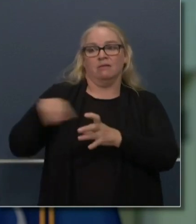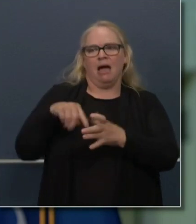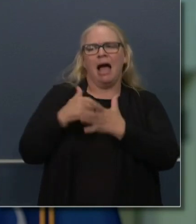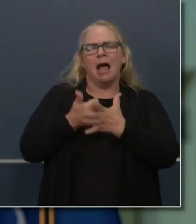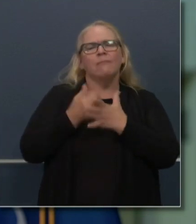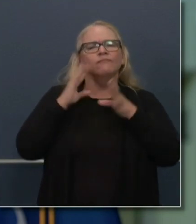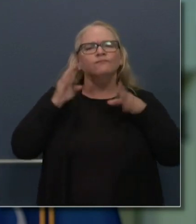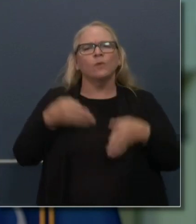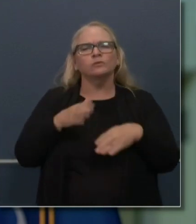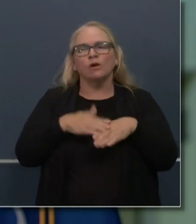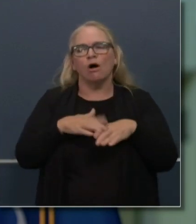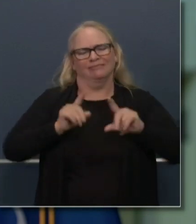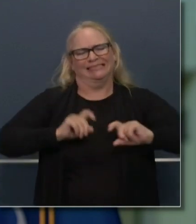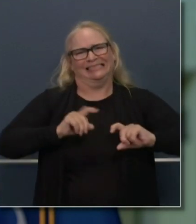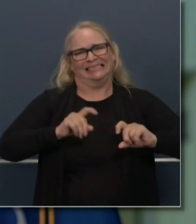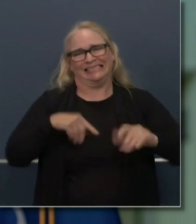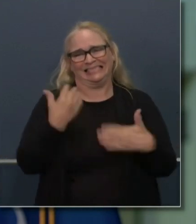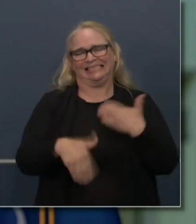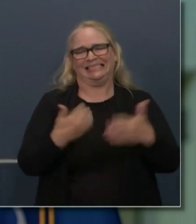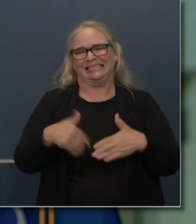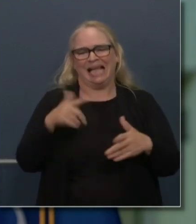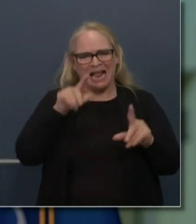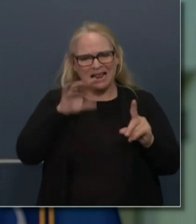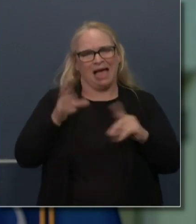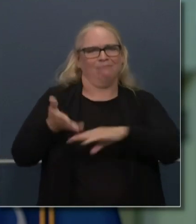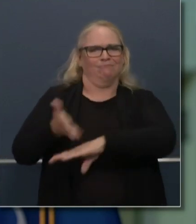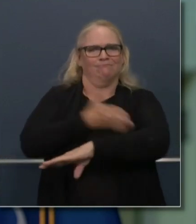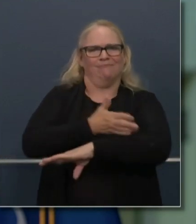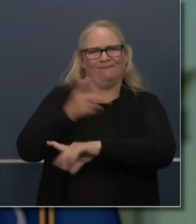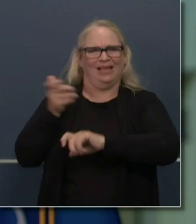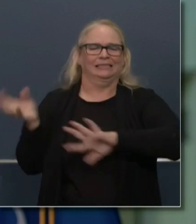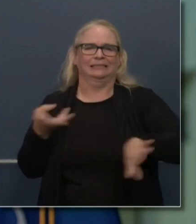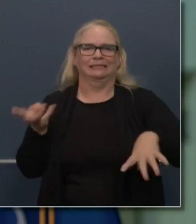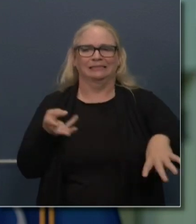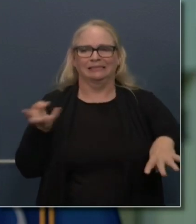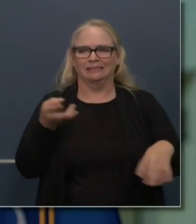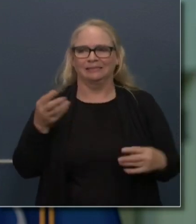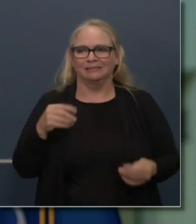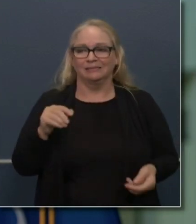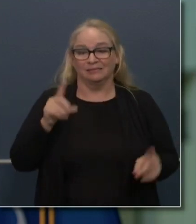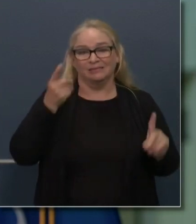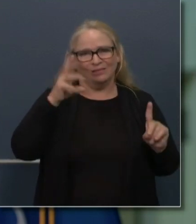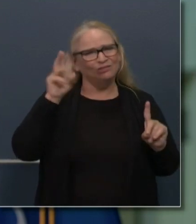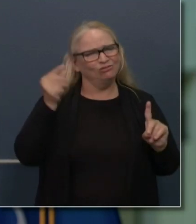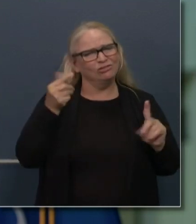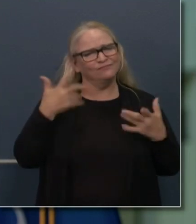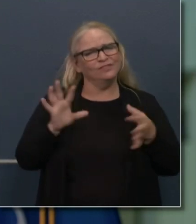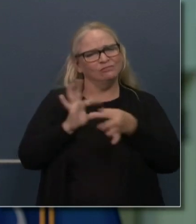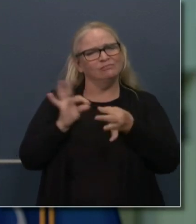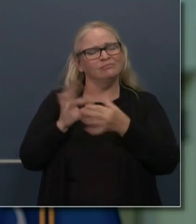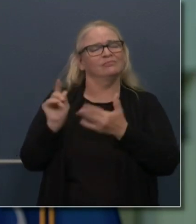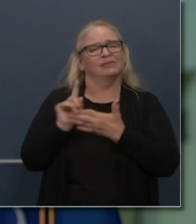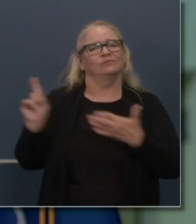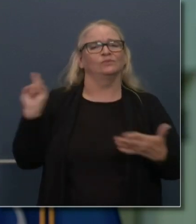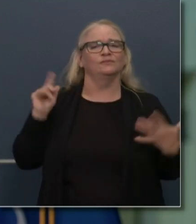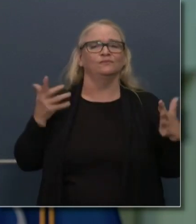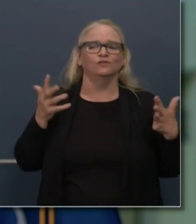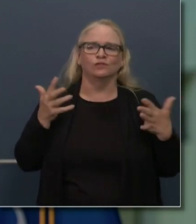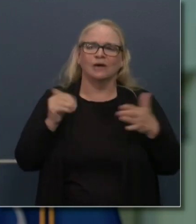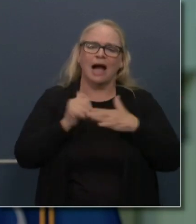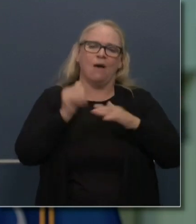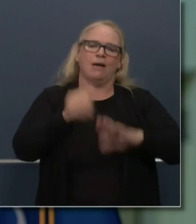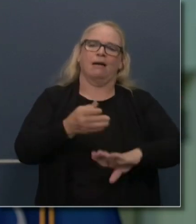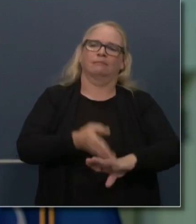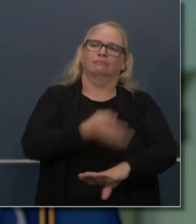Galley is here today and was here a week or so ago when he laid out the parameters of some of those reforms was also to answer the question